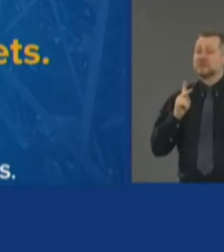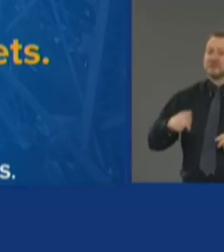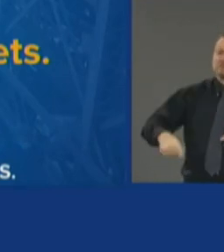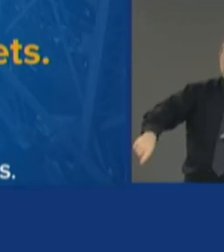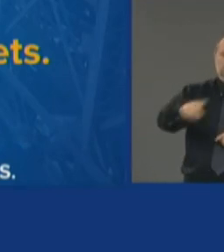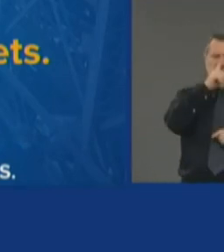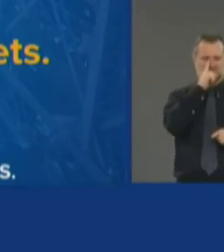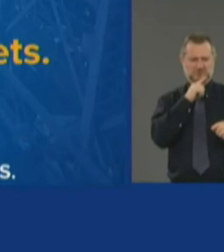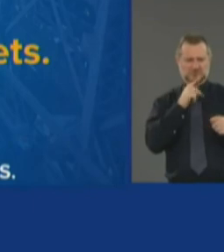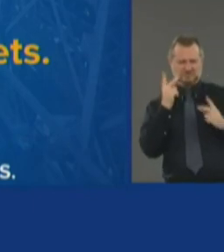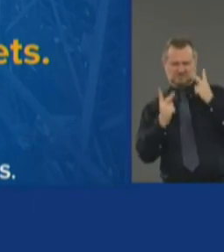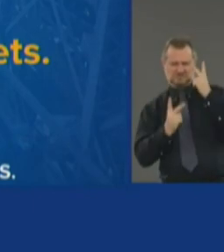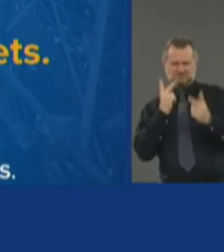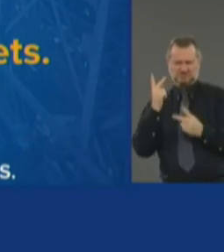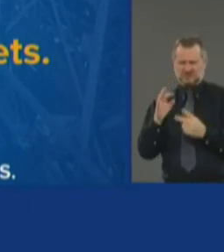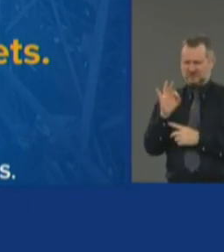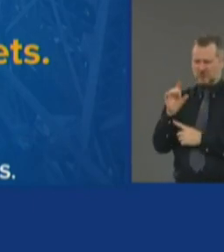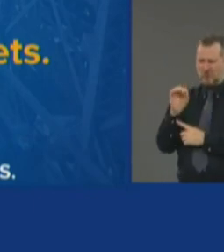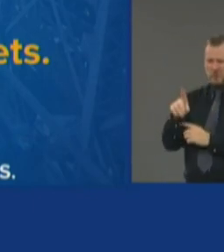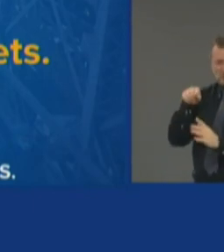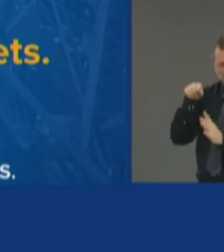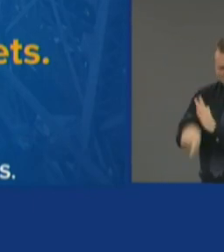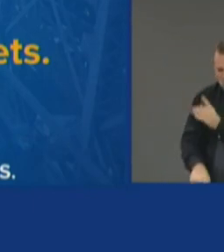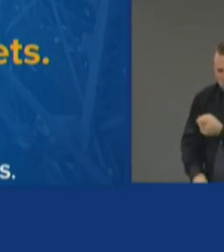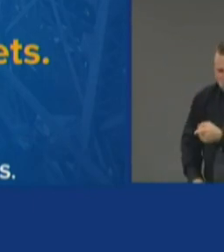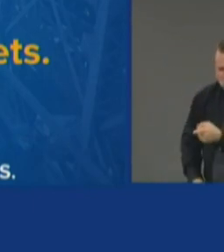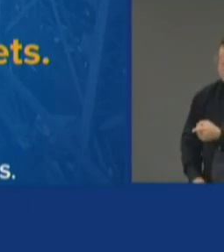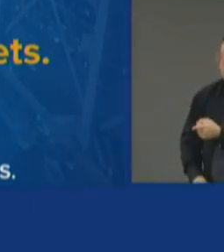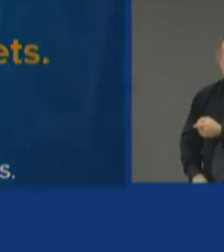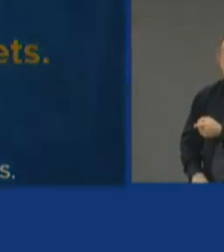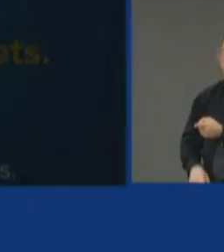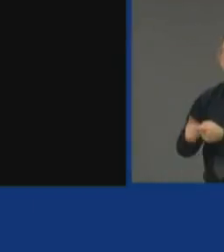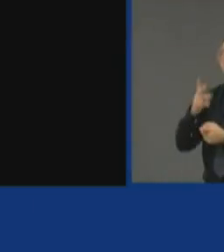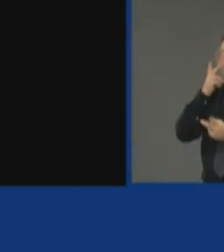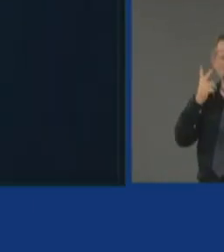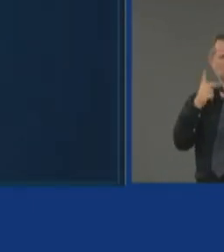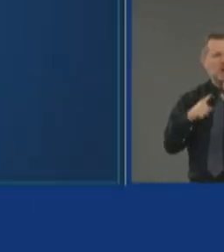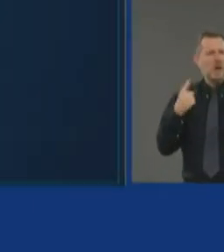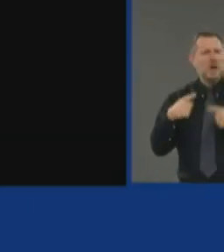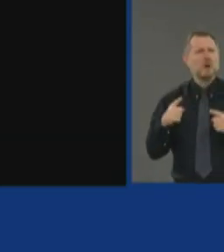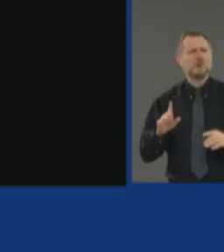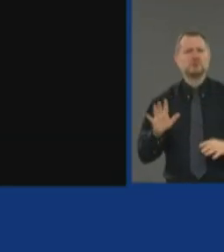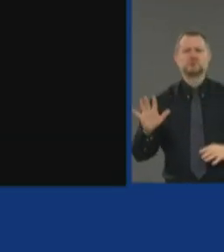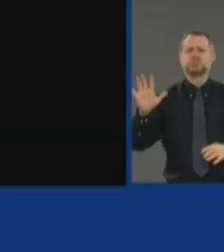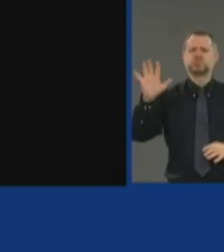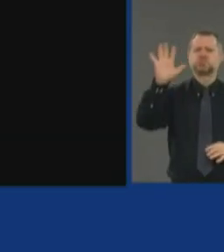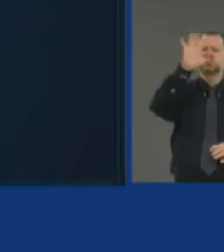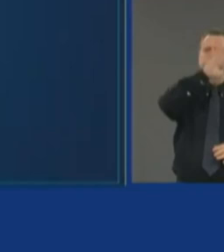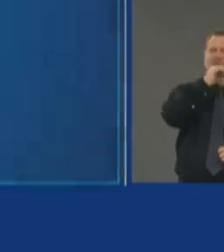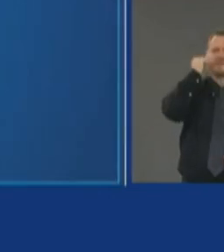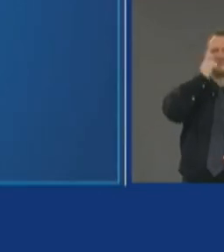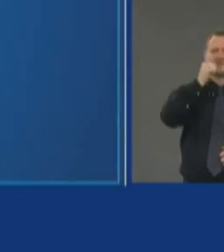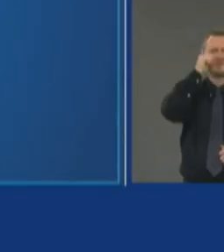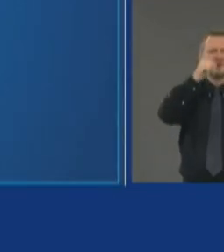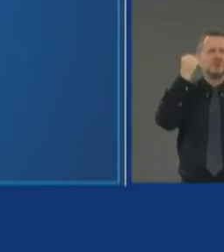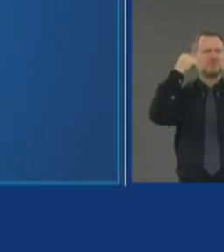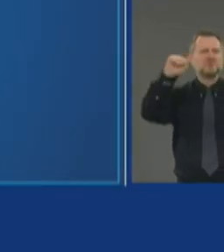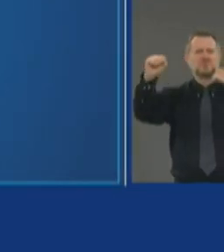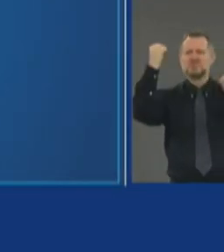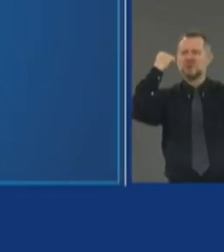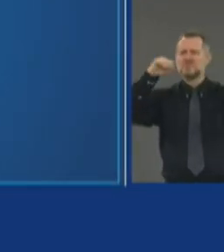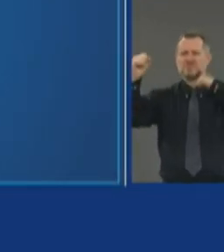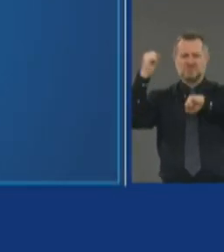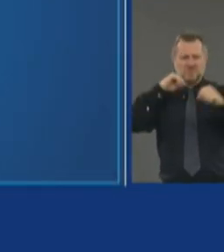Mr. Floyd's murder. They're watching what's going on the streets every day. And